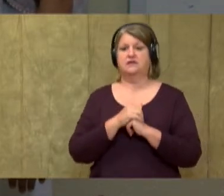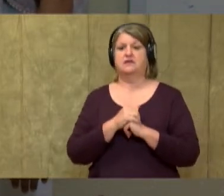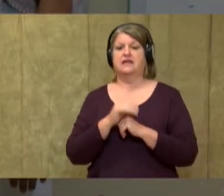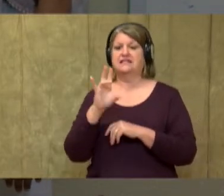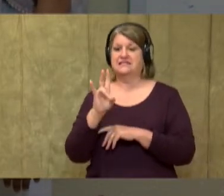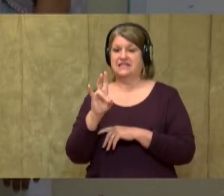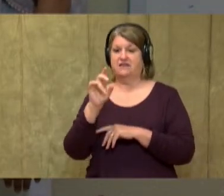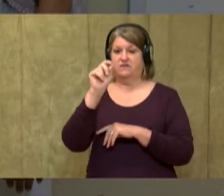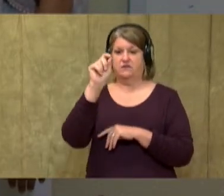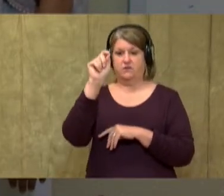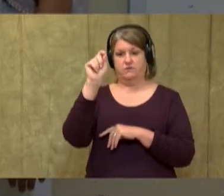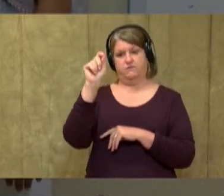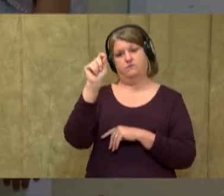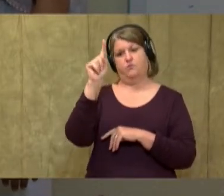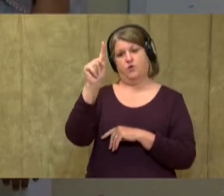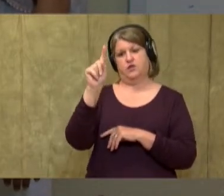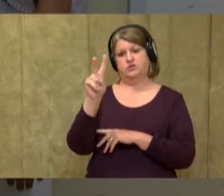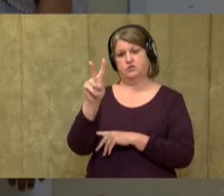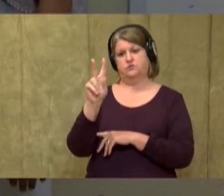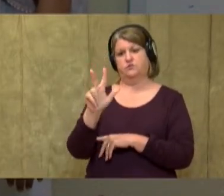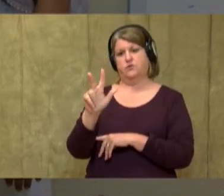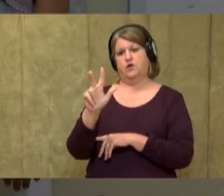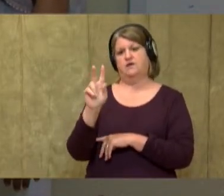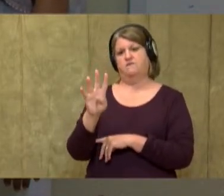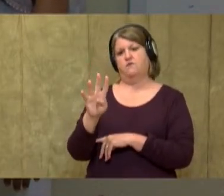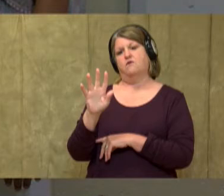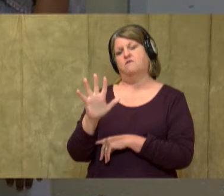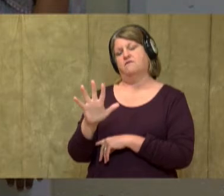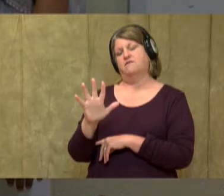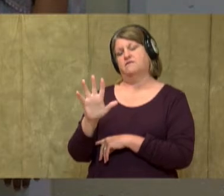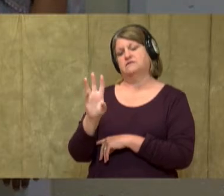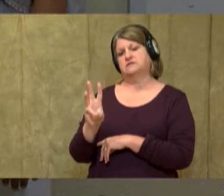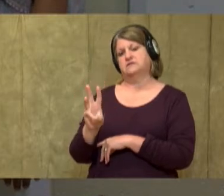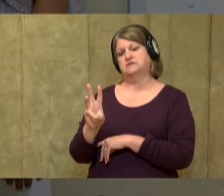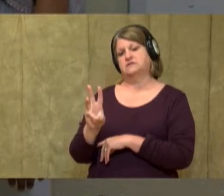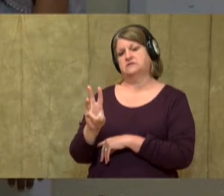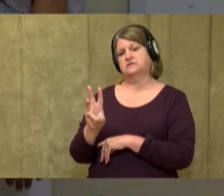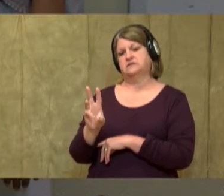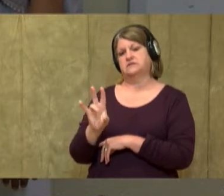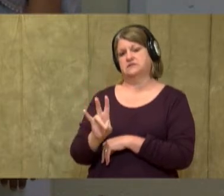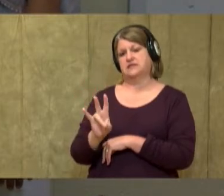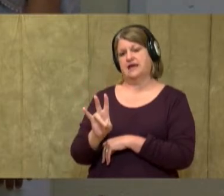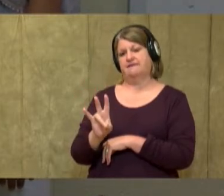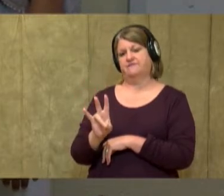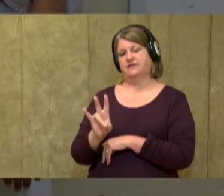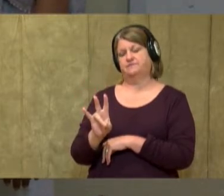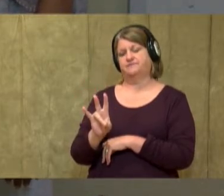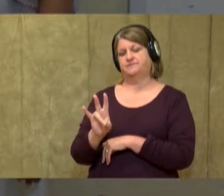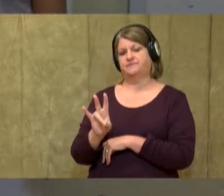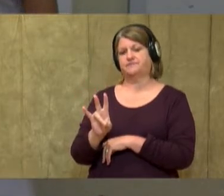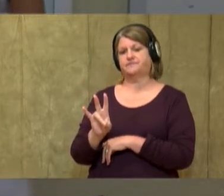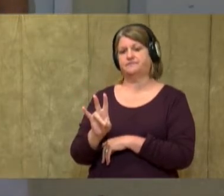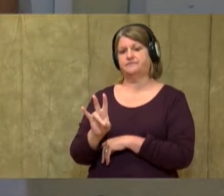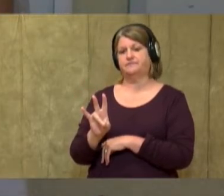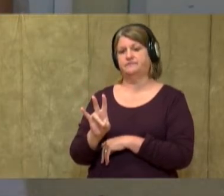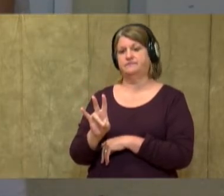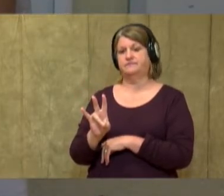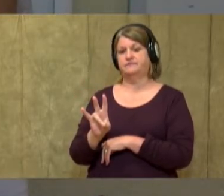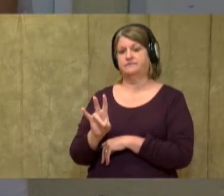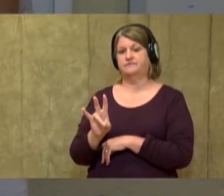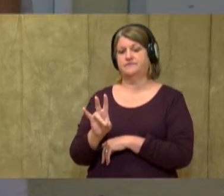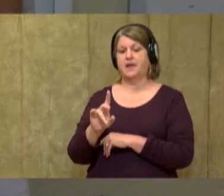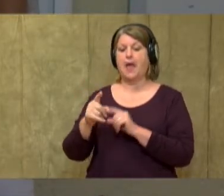2, 3, 4, 5, 6, 7, plus